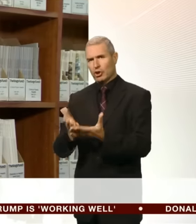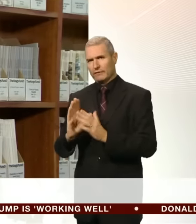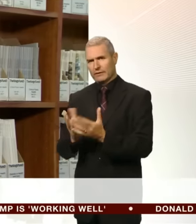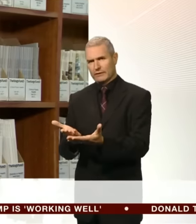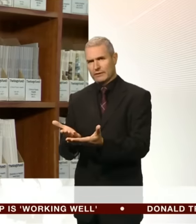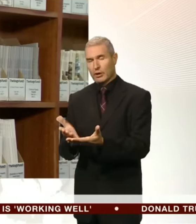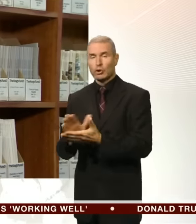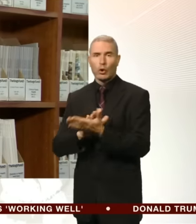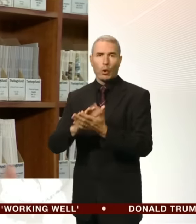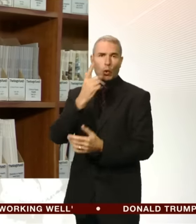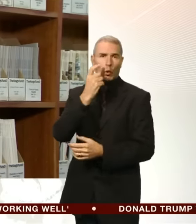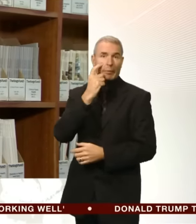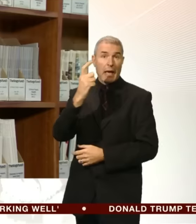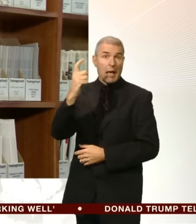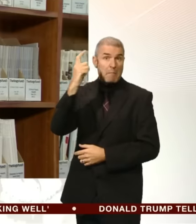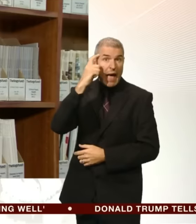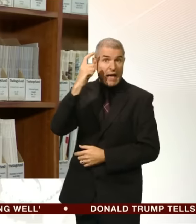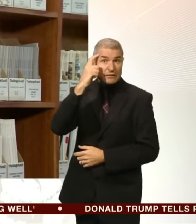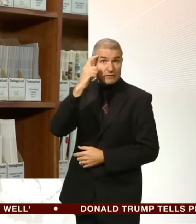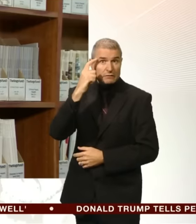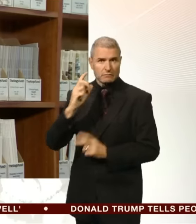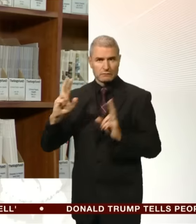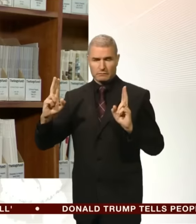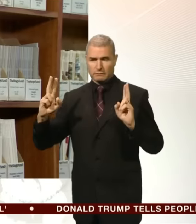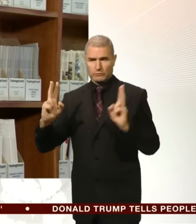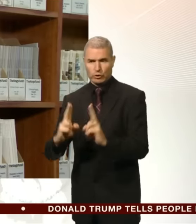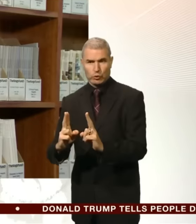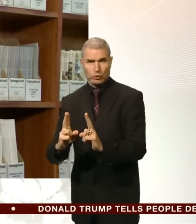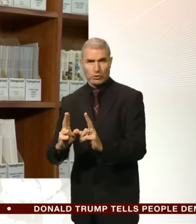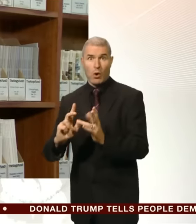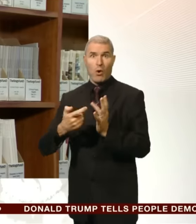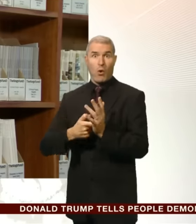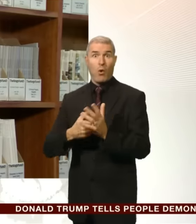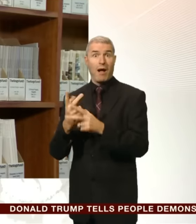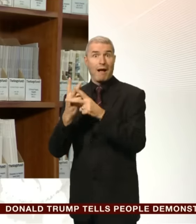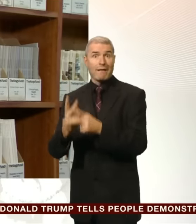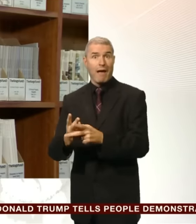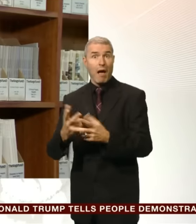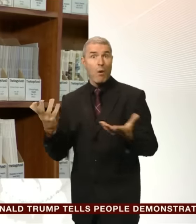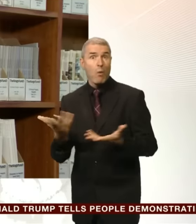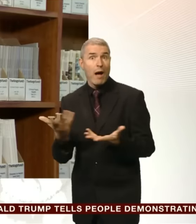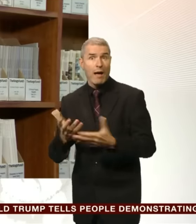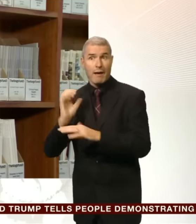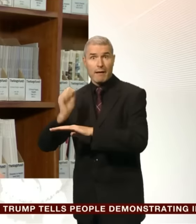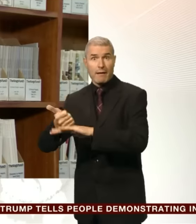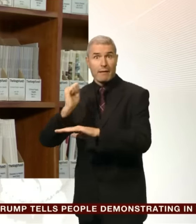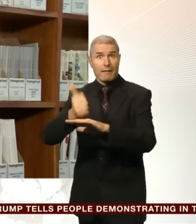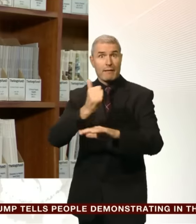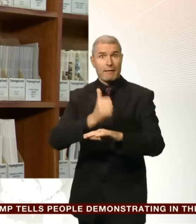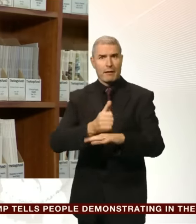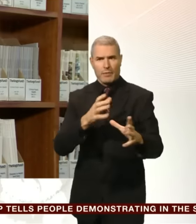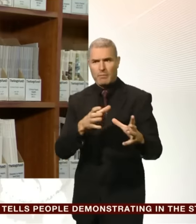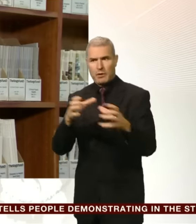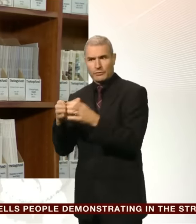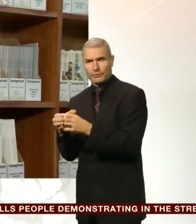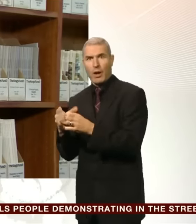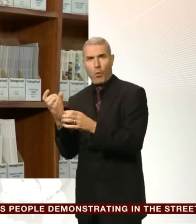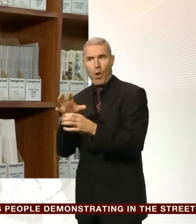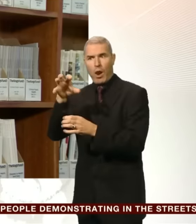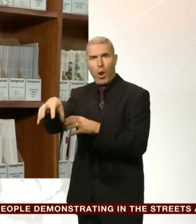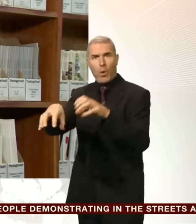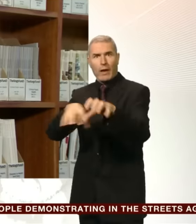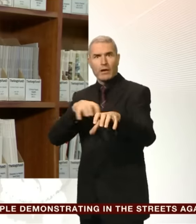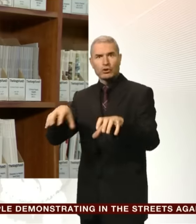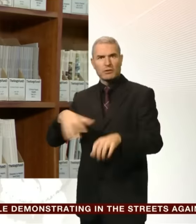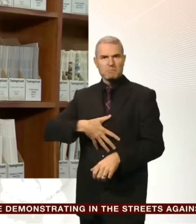the number of beds within the acute hospitals, changing where care is delivered by concentrating A&E services or